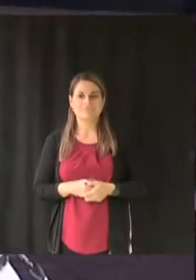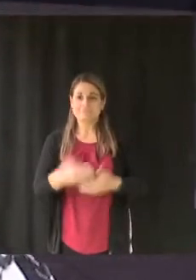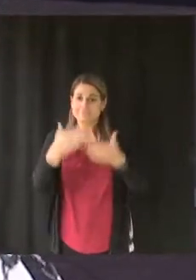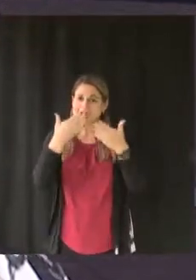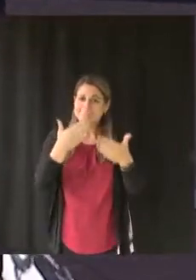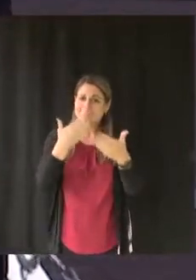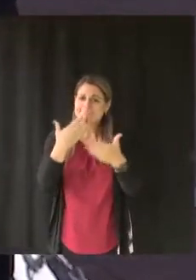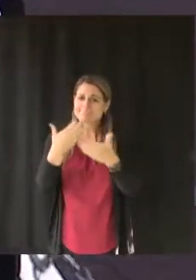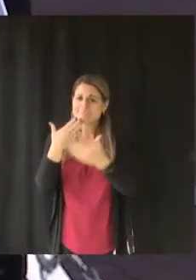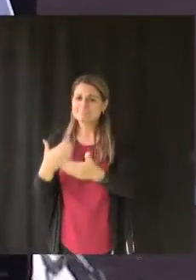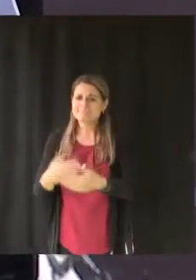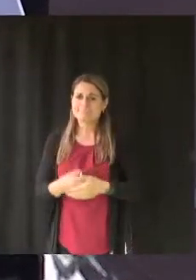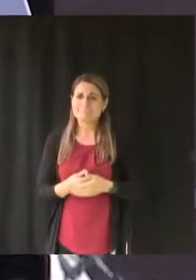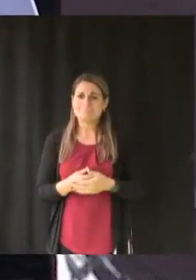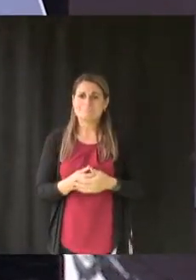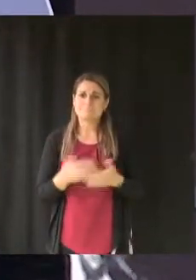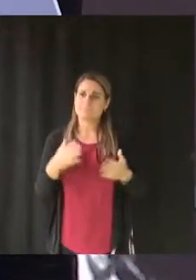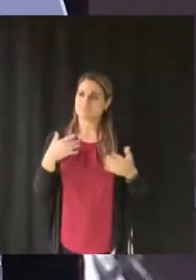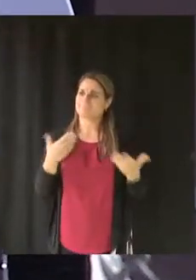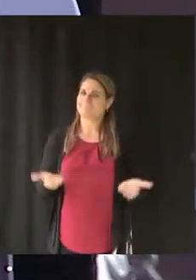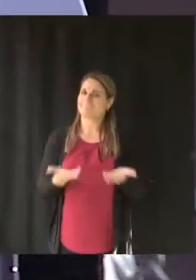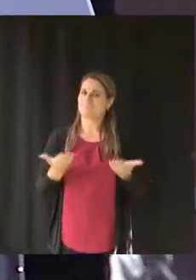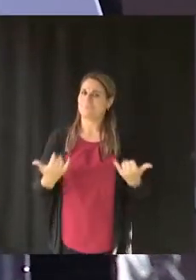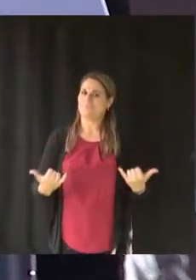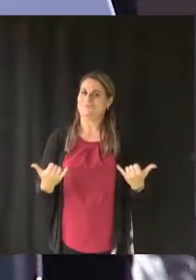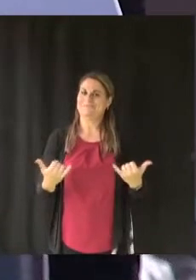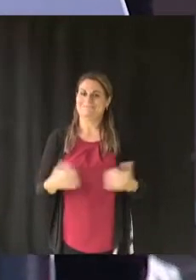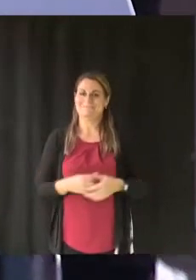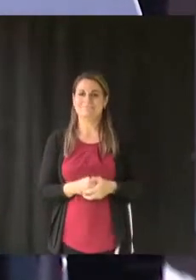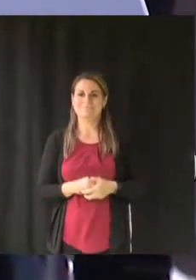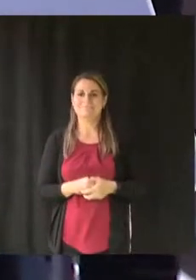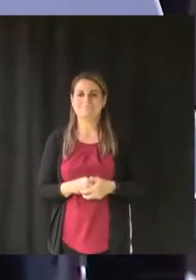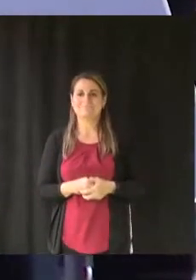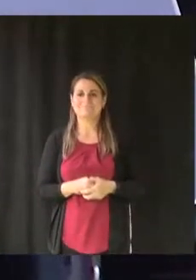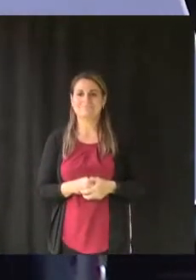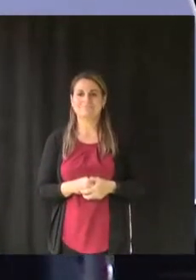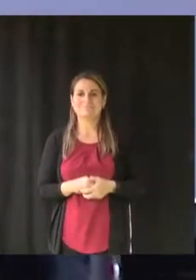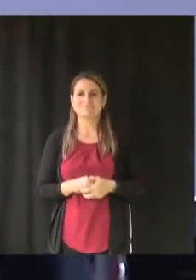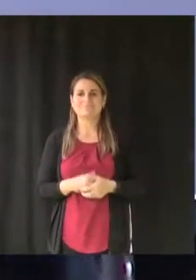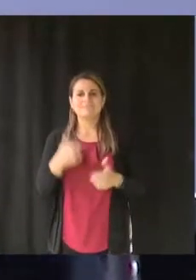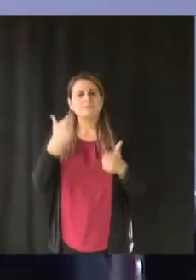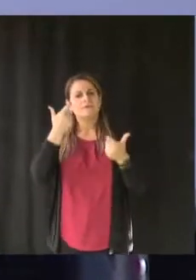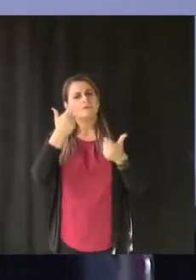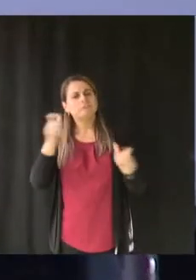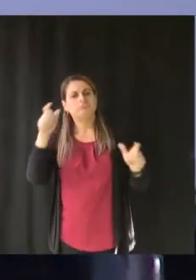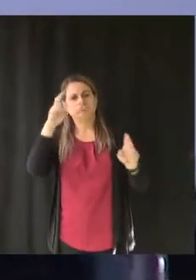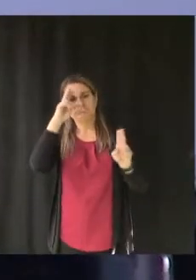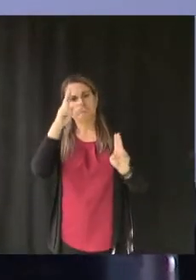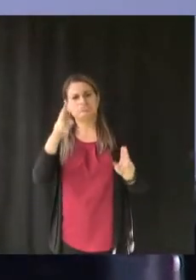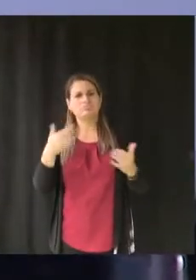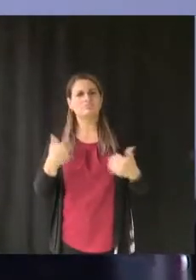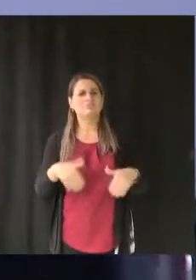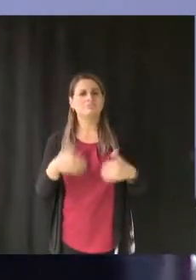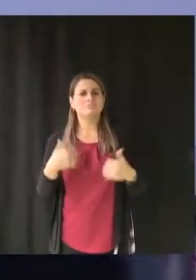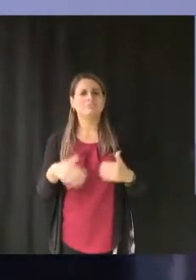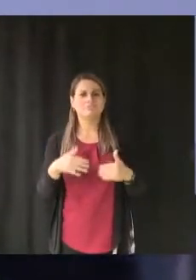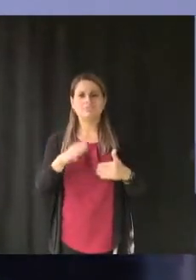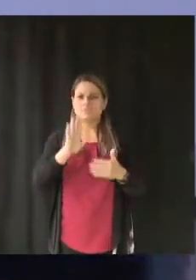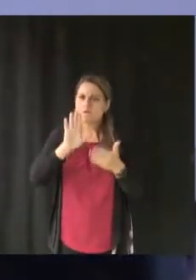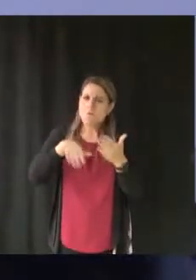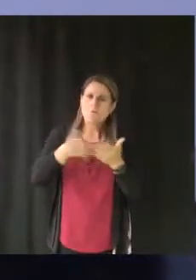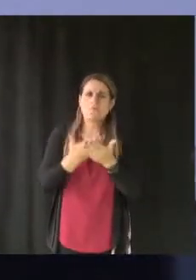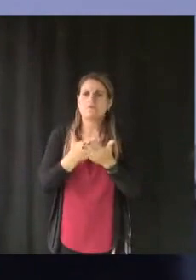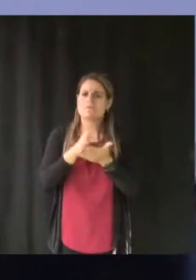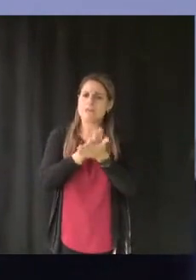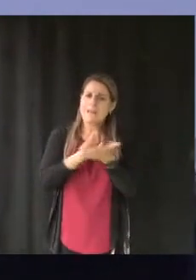Thank you everyone for being here. So I have the extreme honor on behalf of our entire University of Connecticut